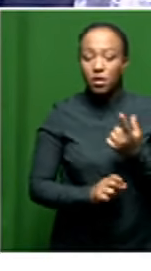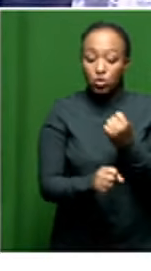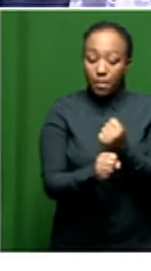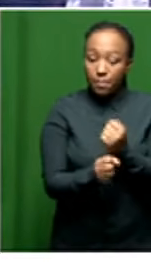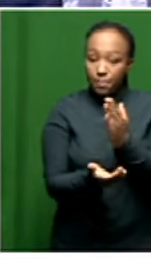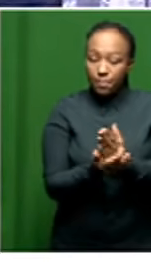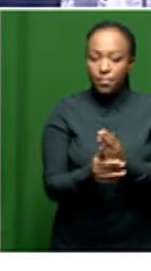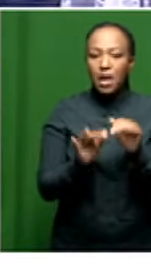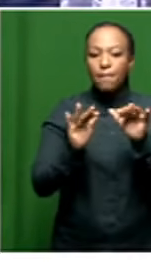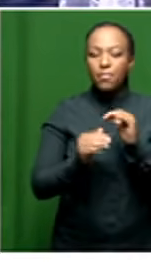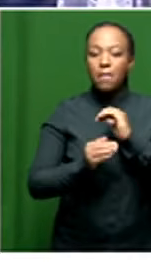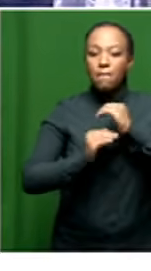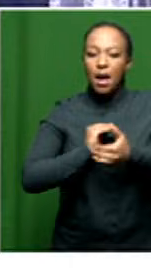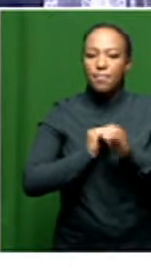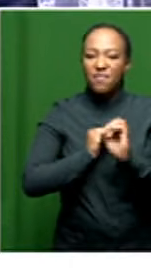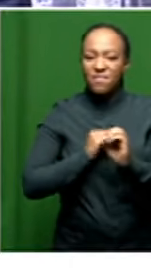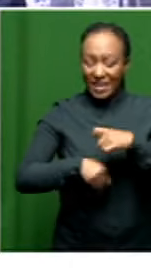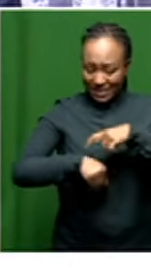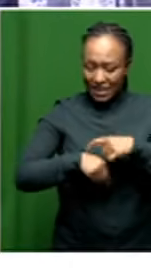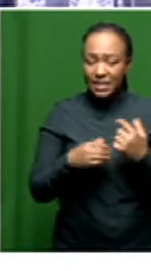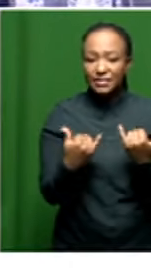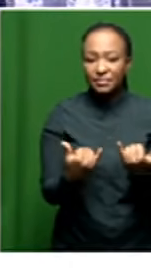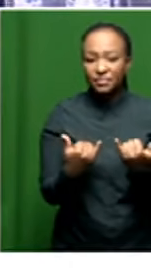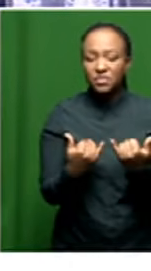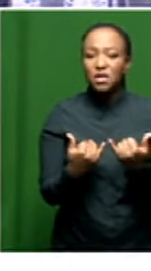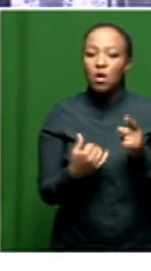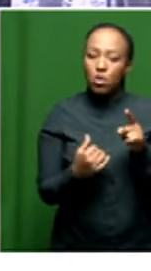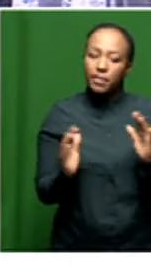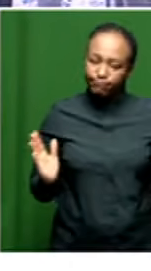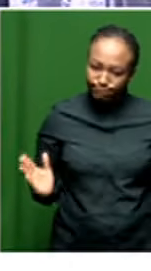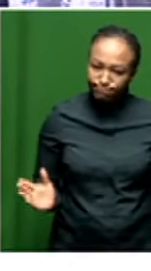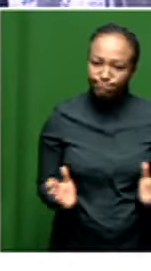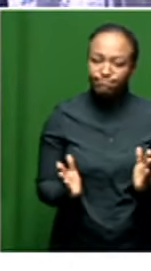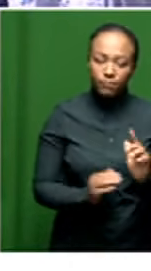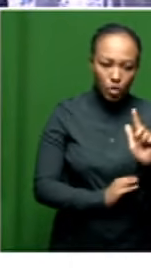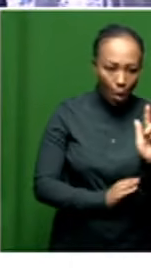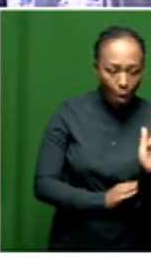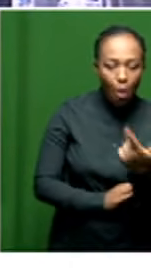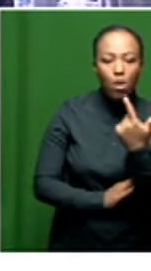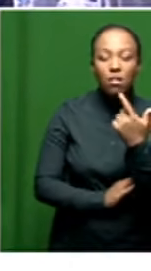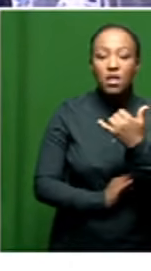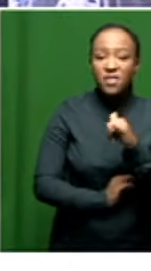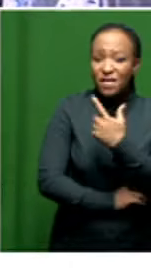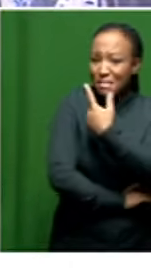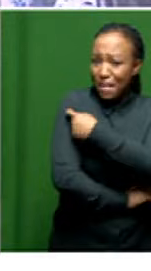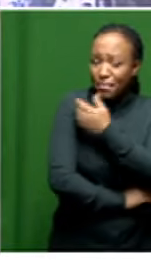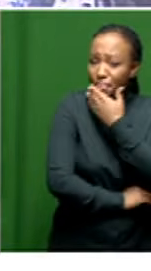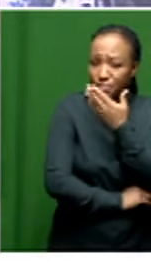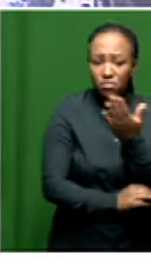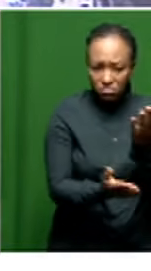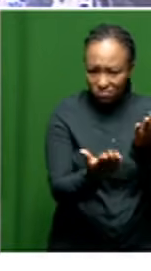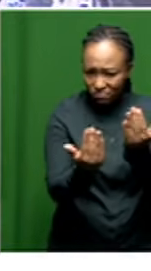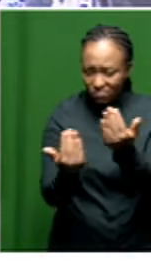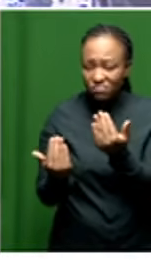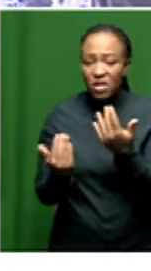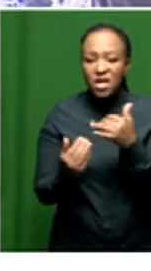that people are protected is this time. So let's encourage everyone, those who are not vaccinated to get vaccinated, those that have only